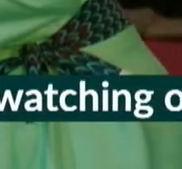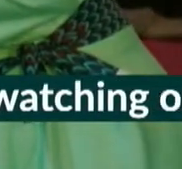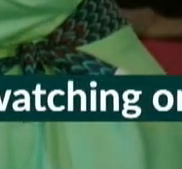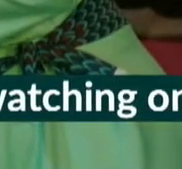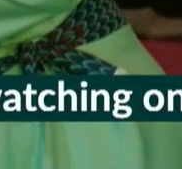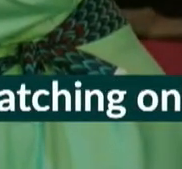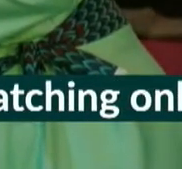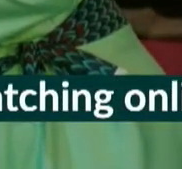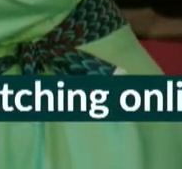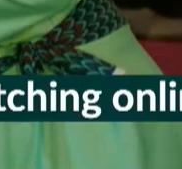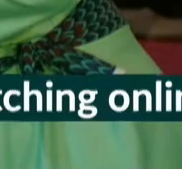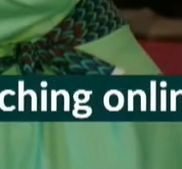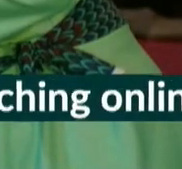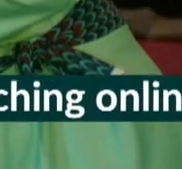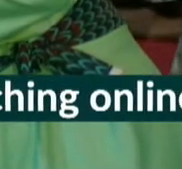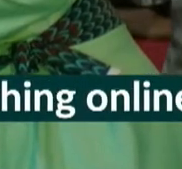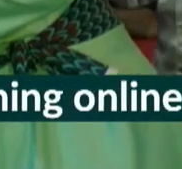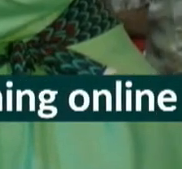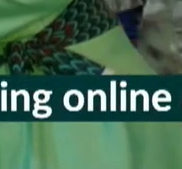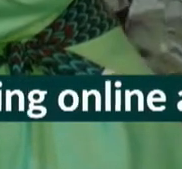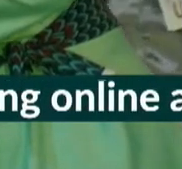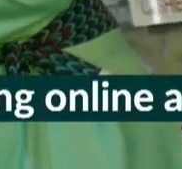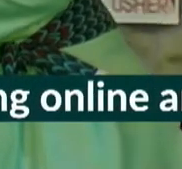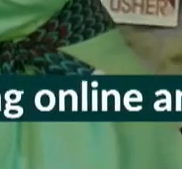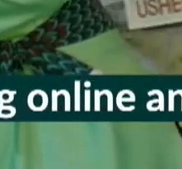side of wing 3.